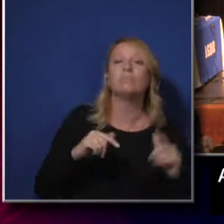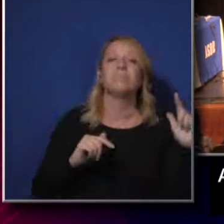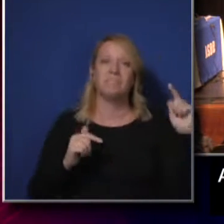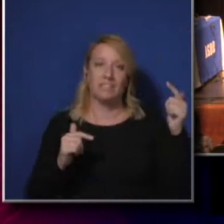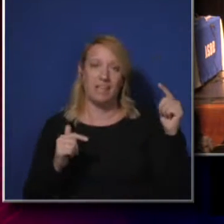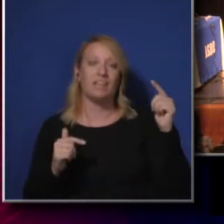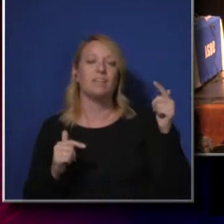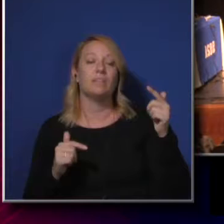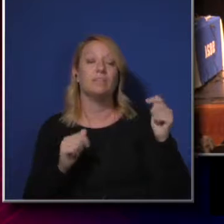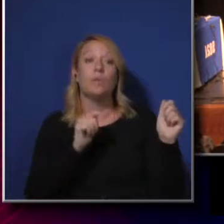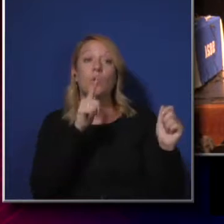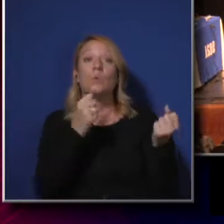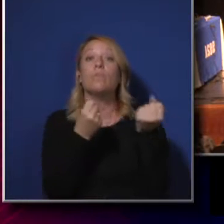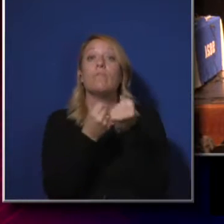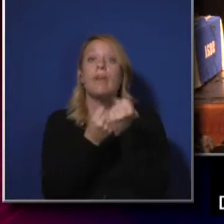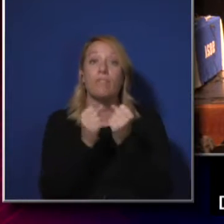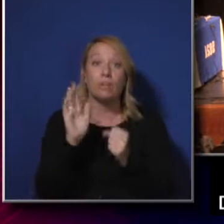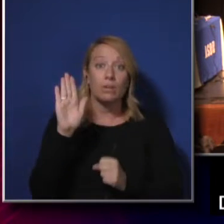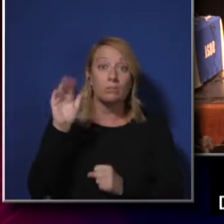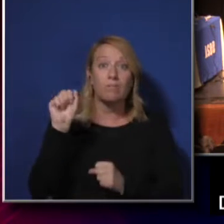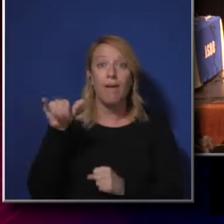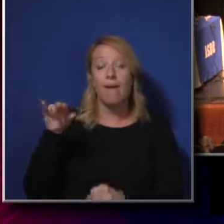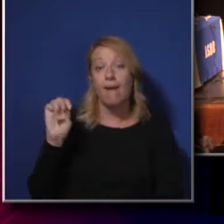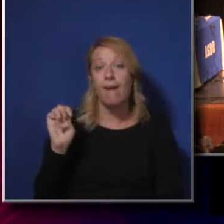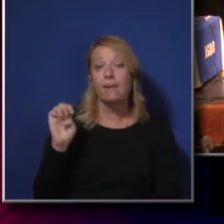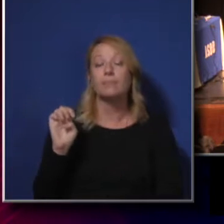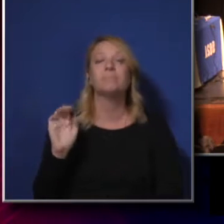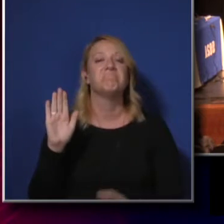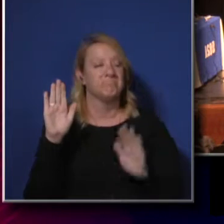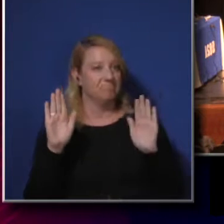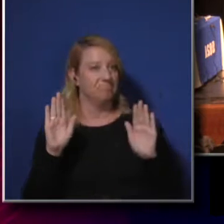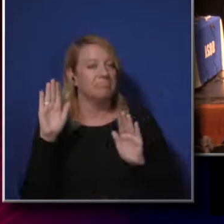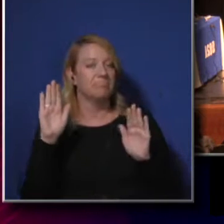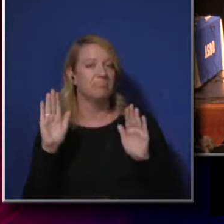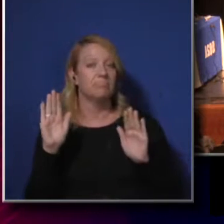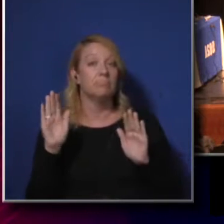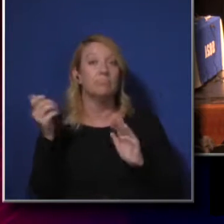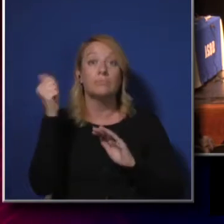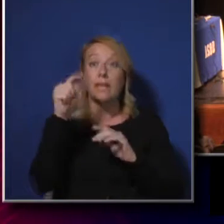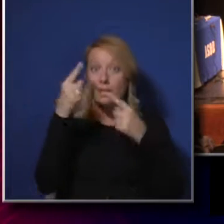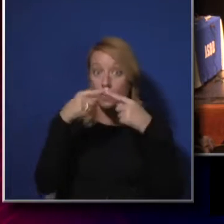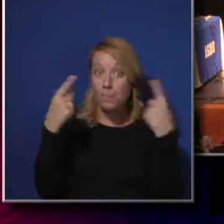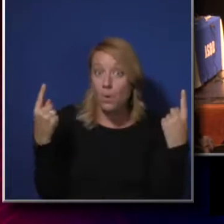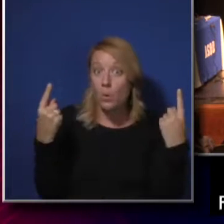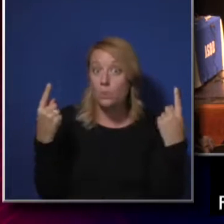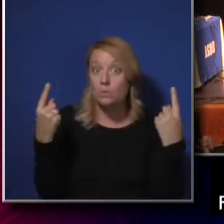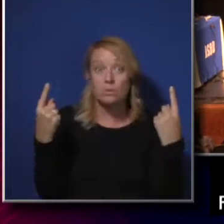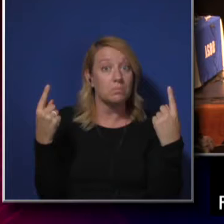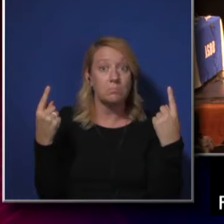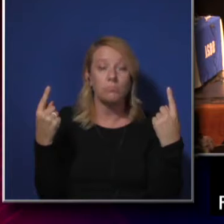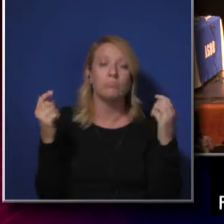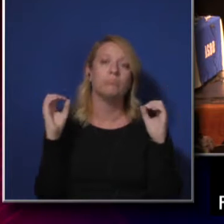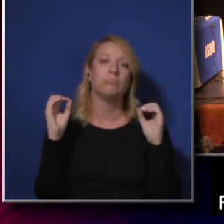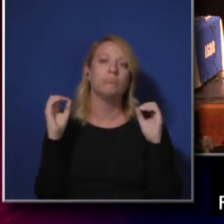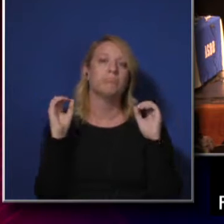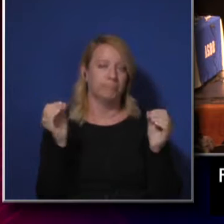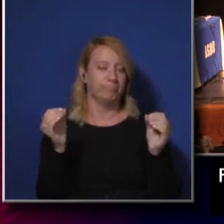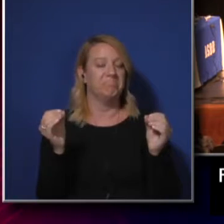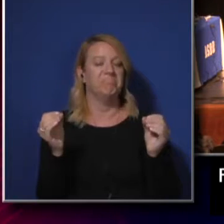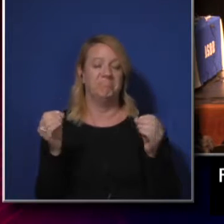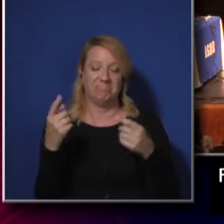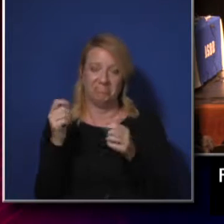I have a second. All those in favor say aye. Aye. Aye. Opposed? Ayes have